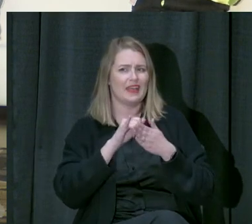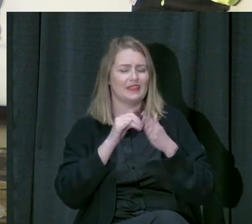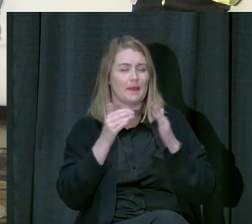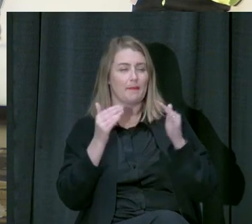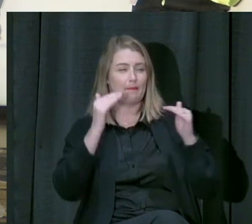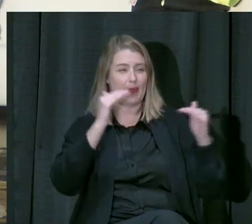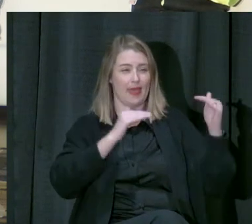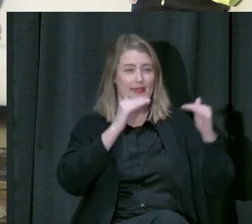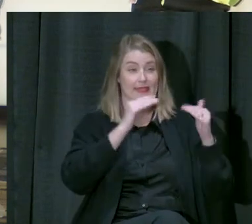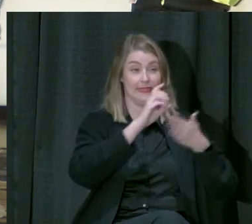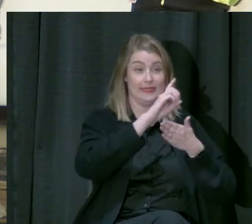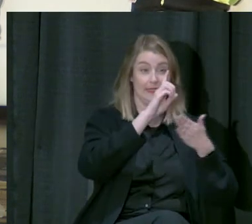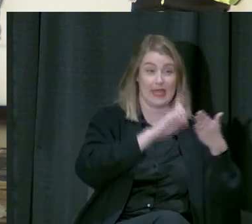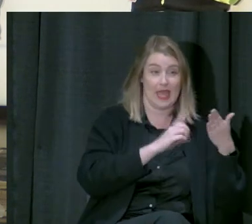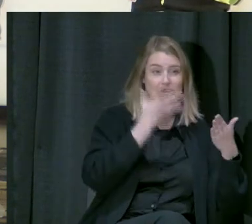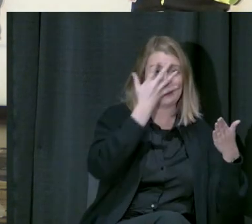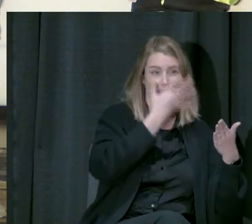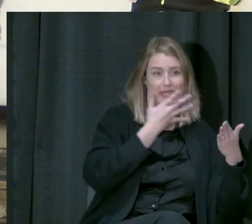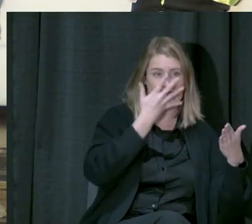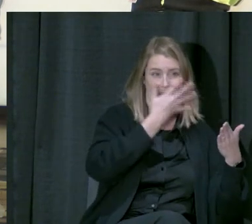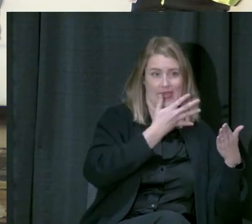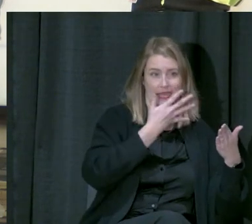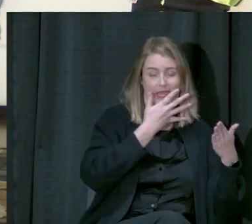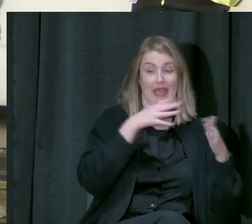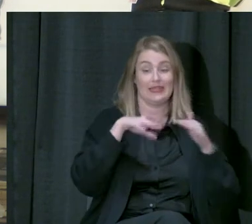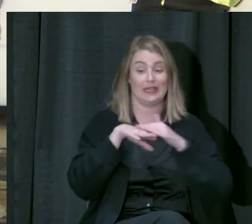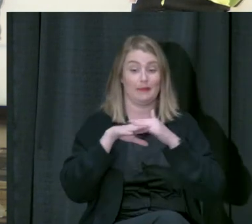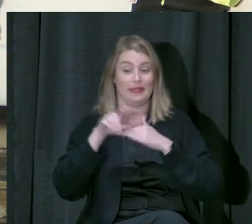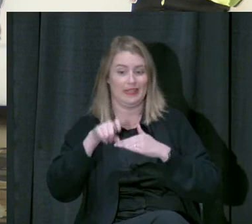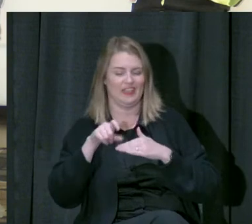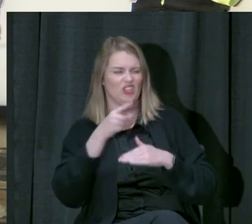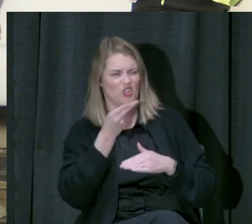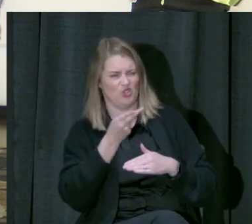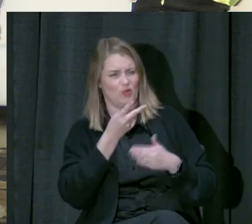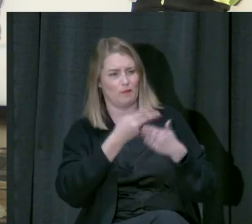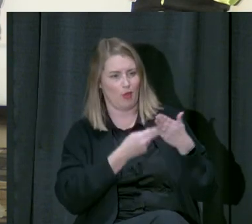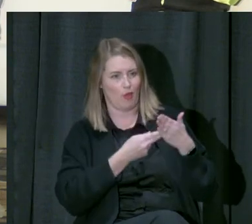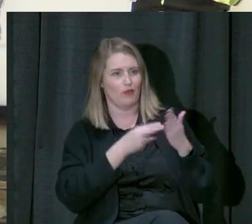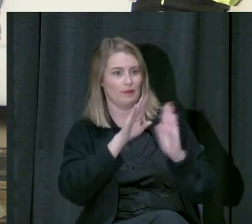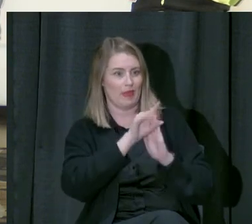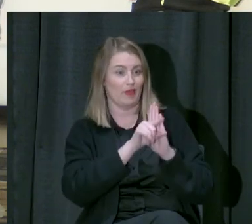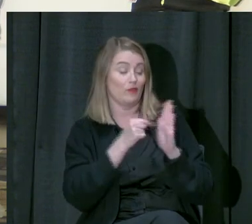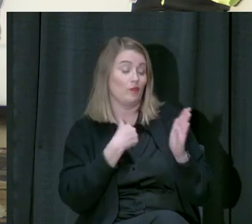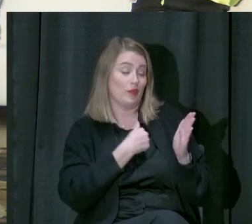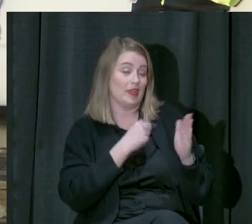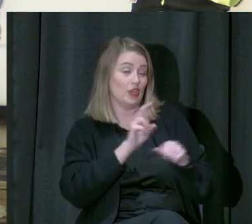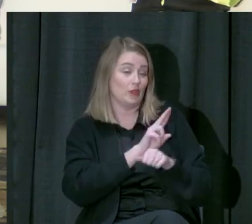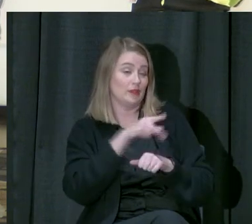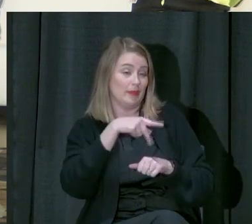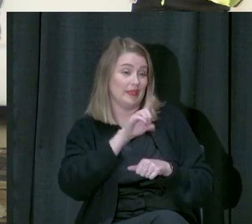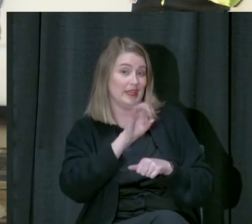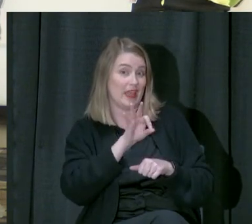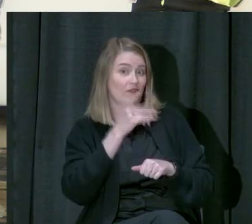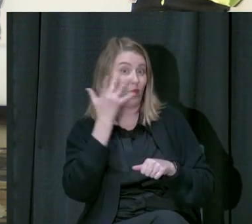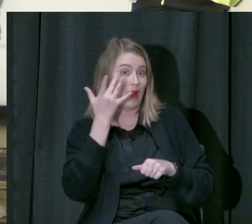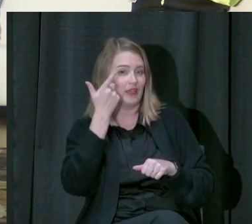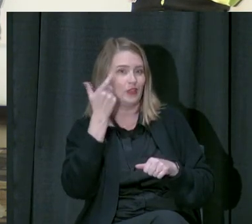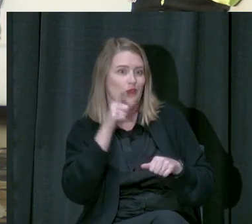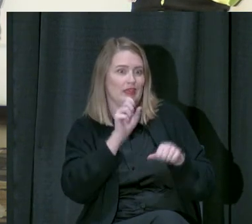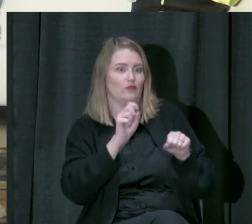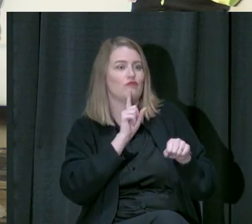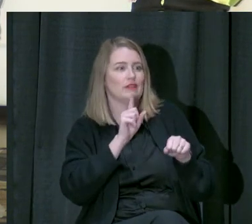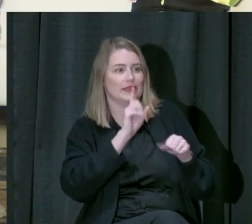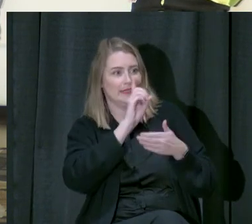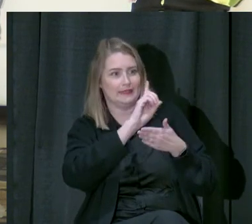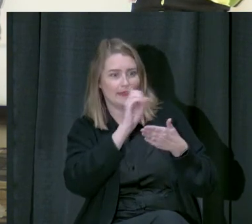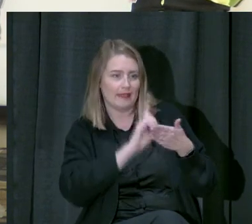and accessibility needs. I know you both are background in design, and the reason we still use PDFs is because you can make them really design